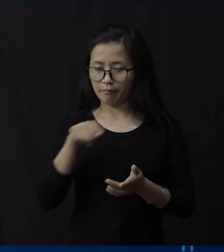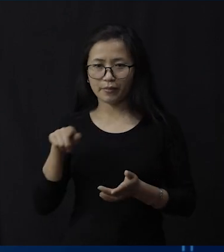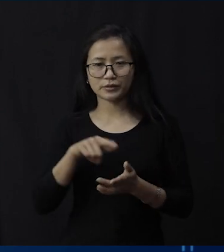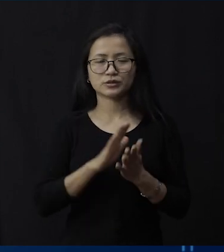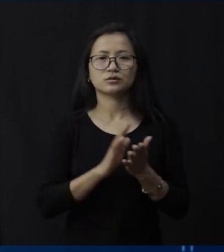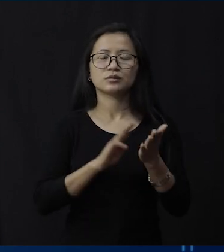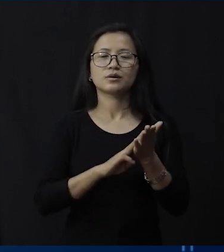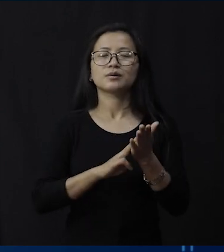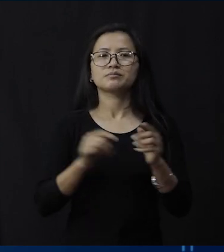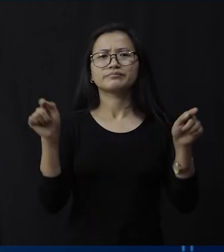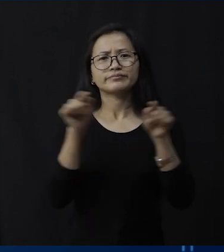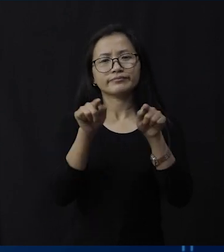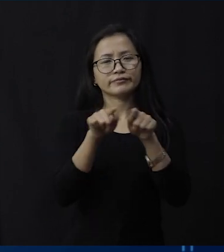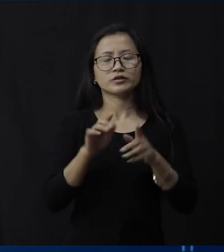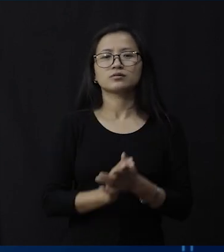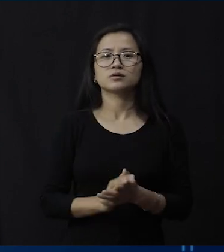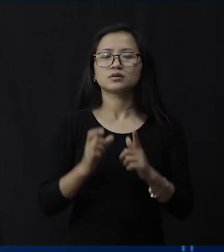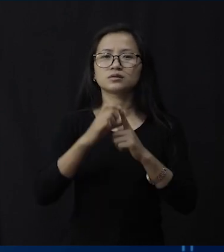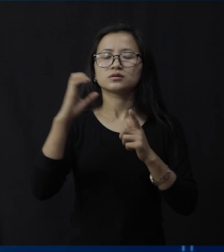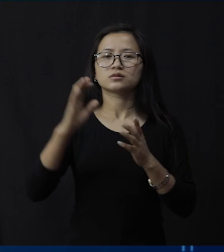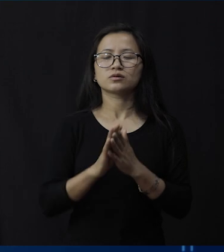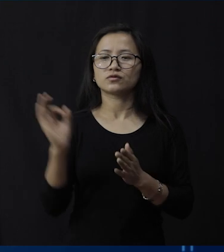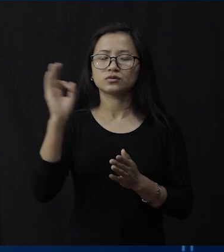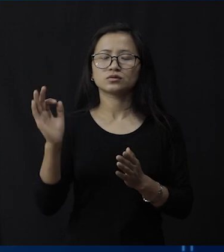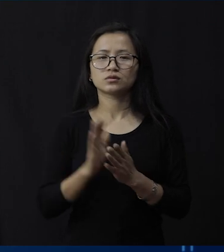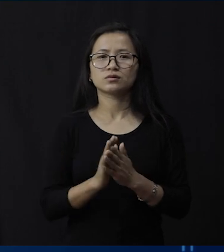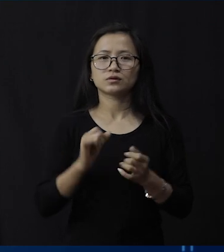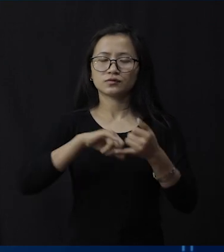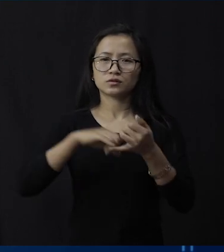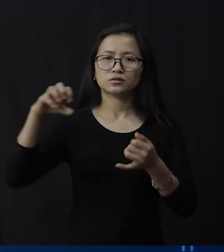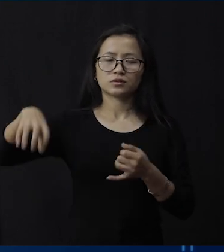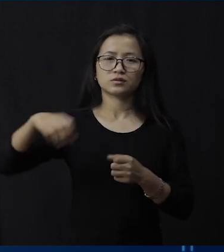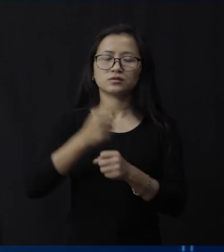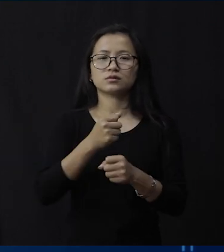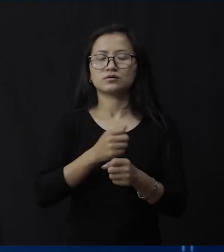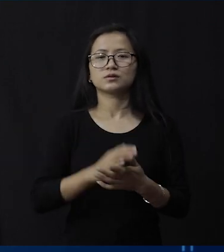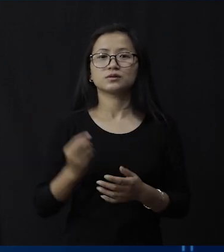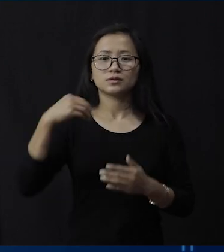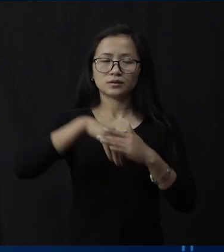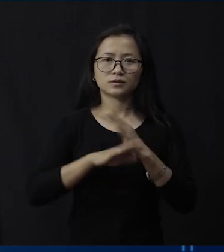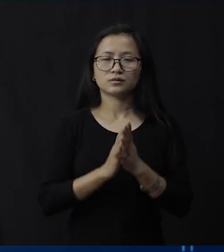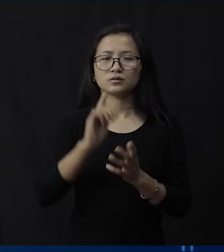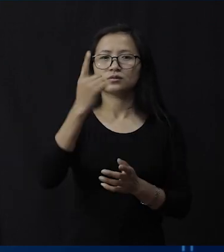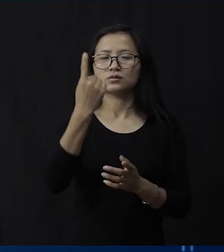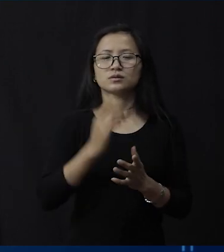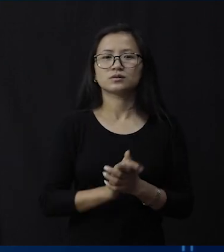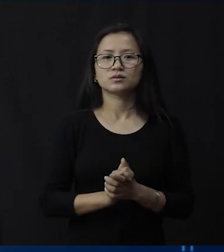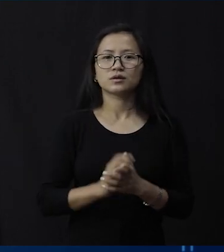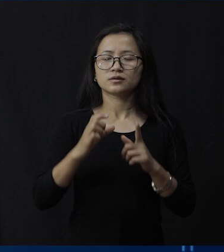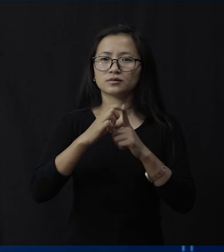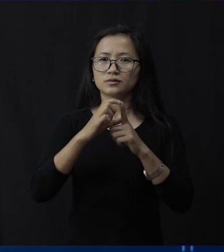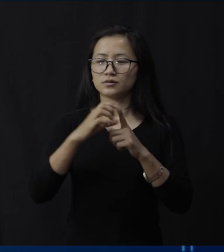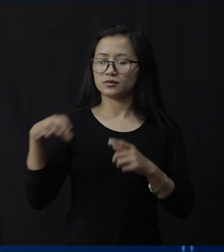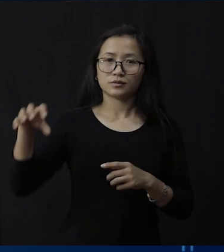1, the DC is the official agent of the state government in the, number 1 is